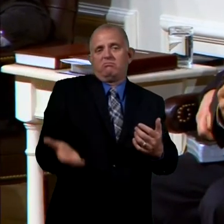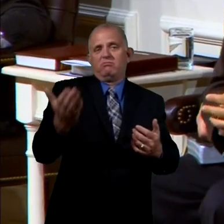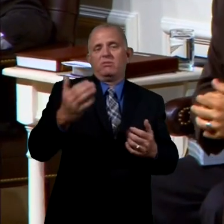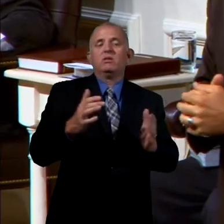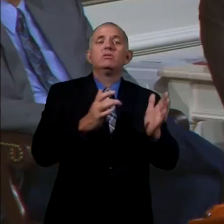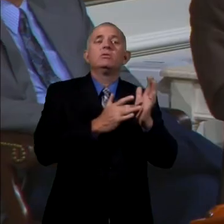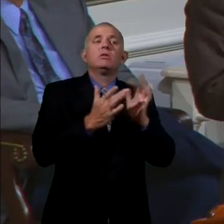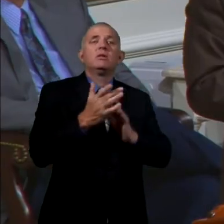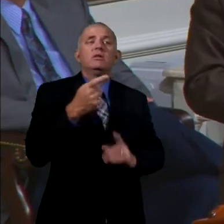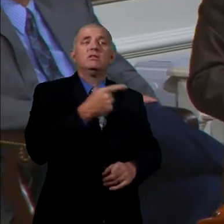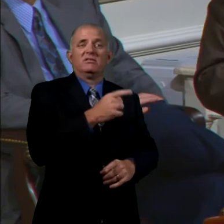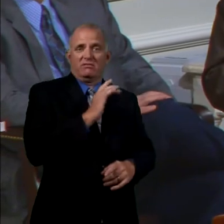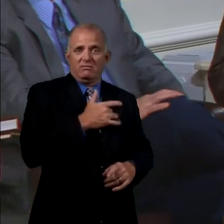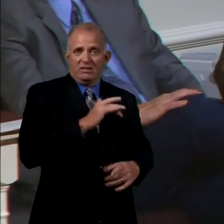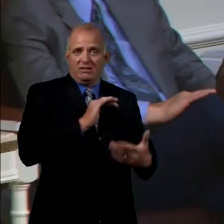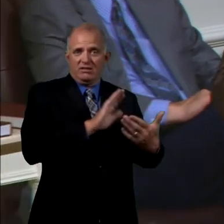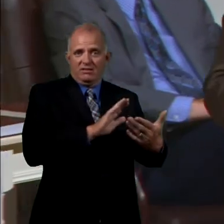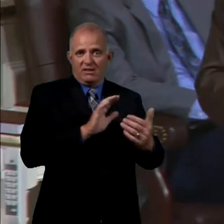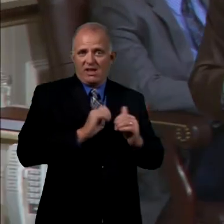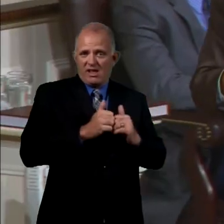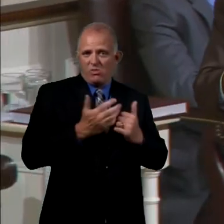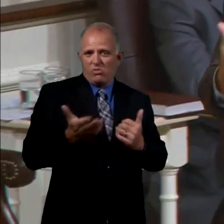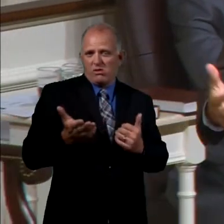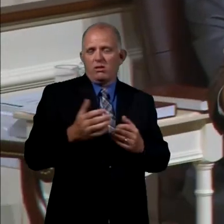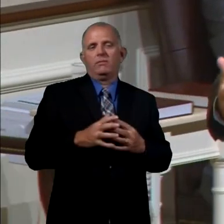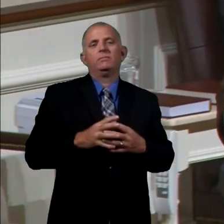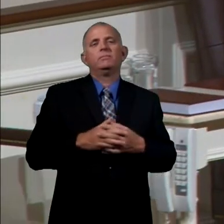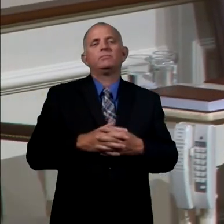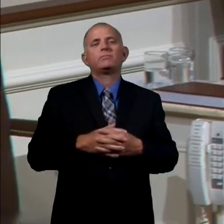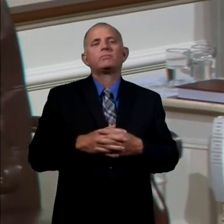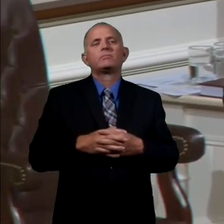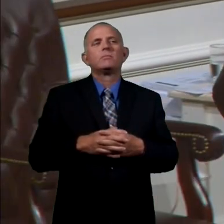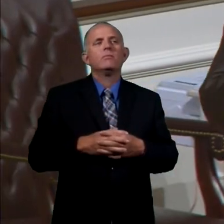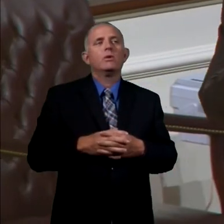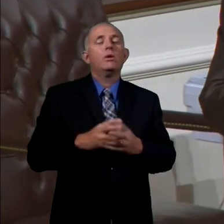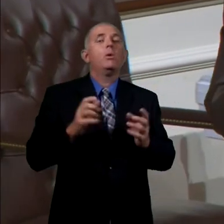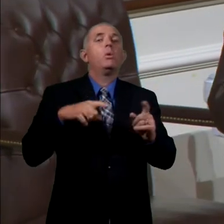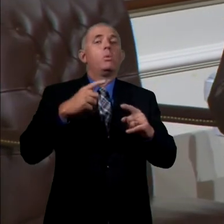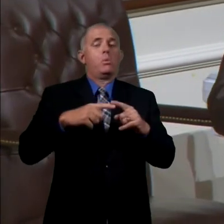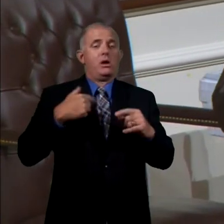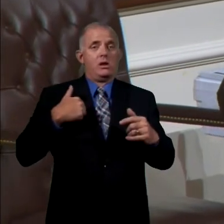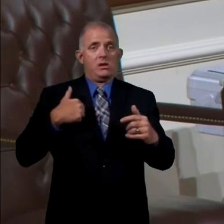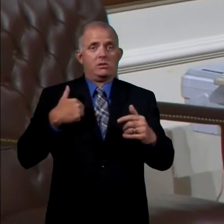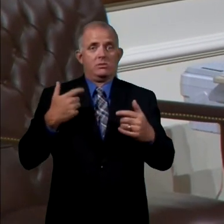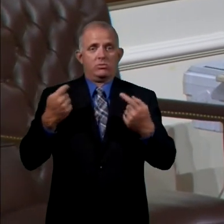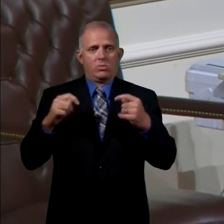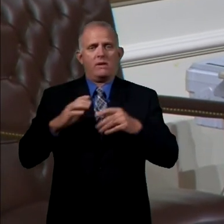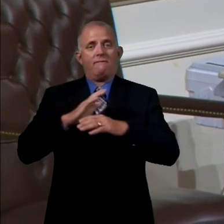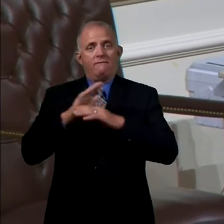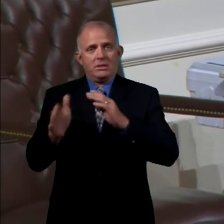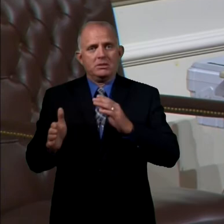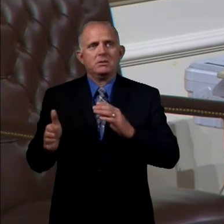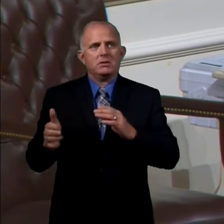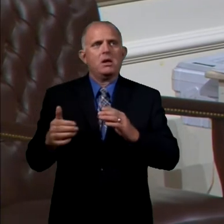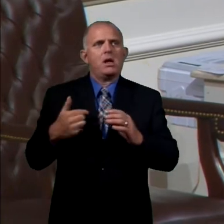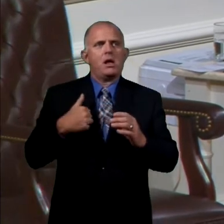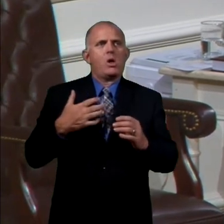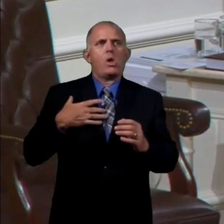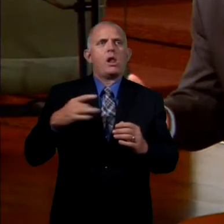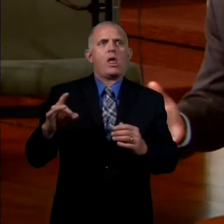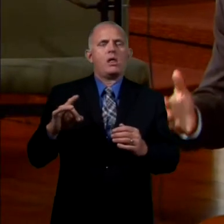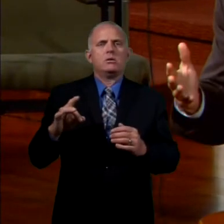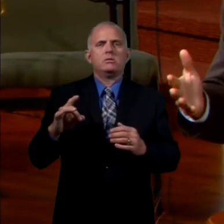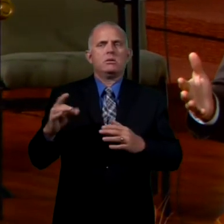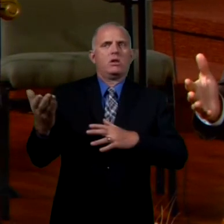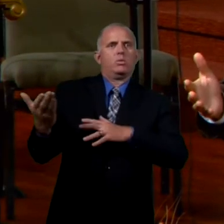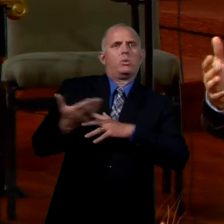that? I don't know about you, but man, when I try to get things done, one thing I struggle with is I don't like interruptions. Any of you ever like interruptions? You're in